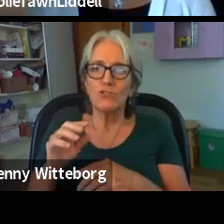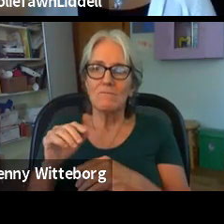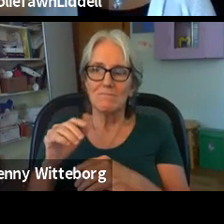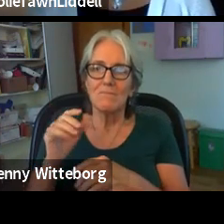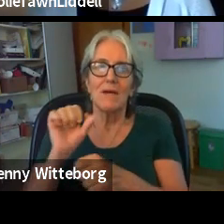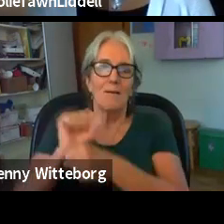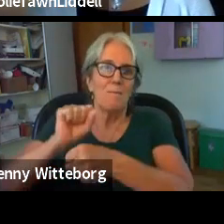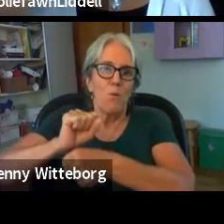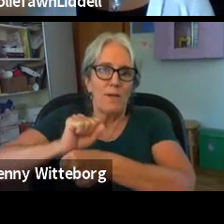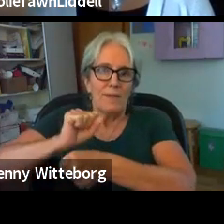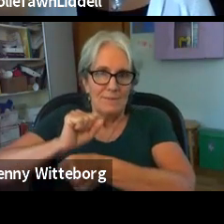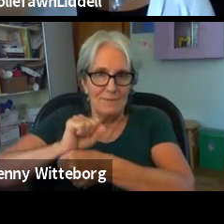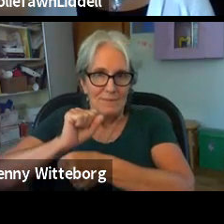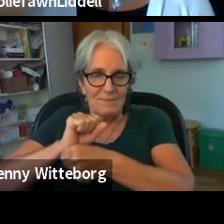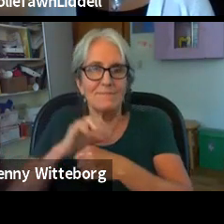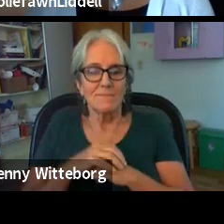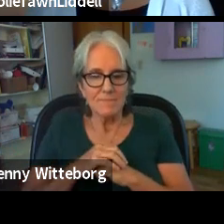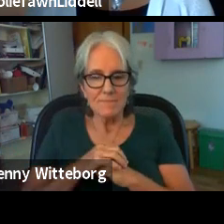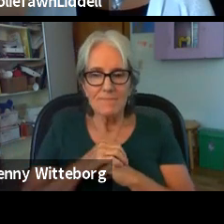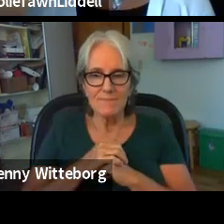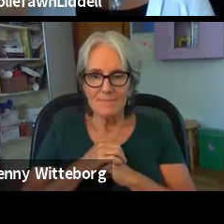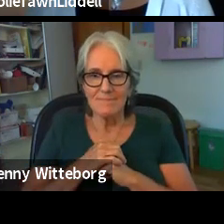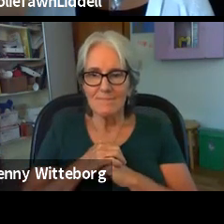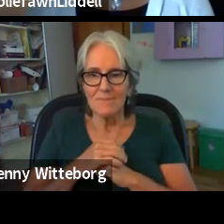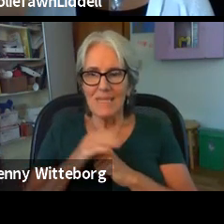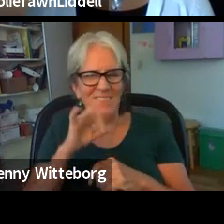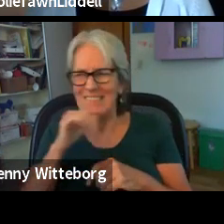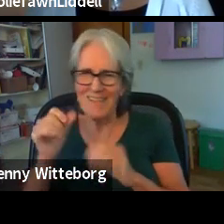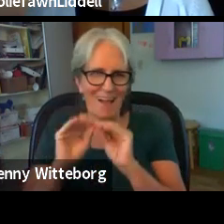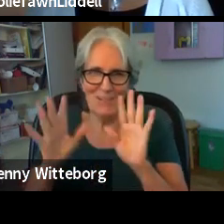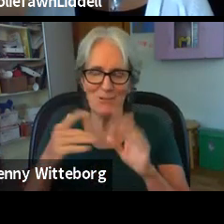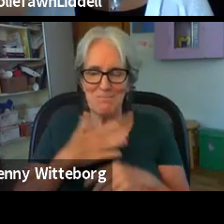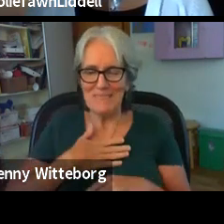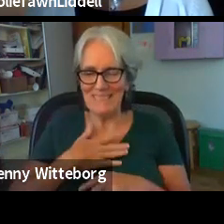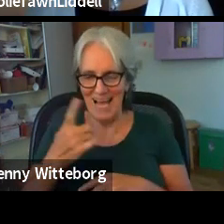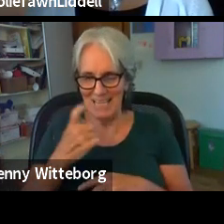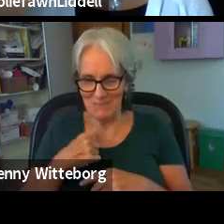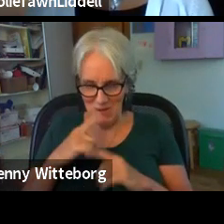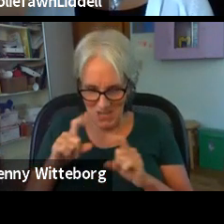to ensure that we have interpreters for employees.